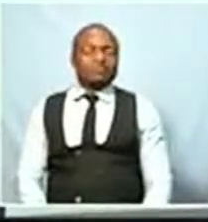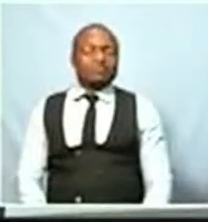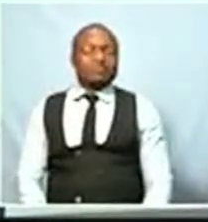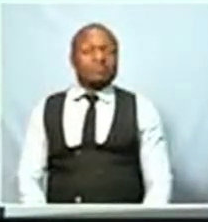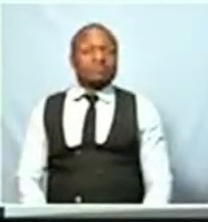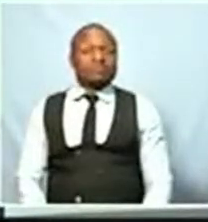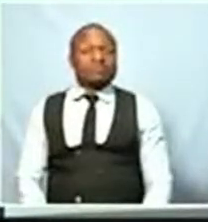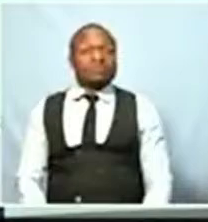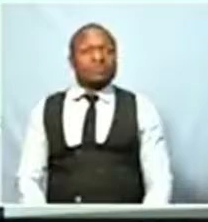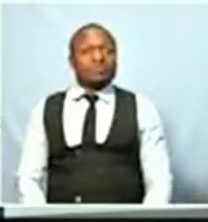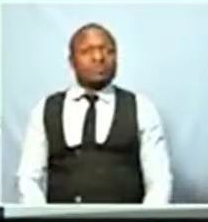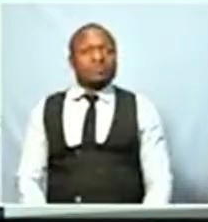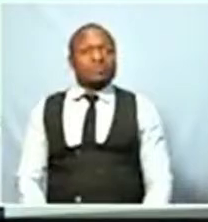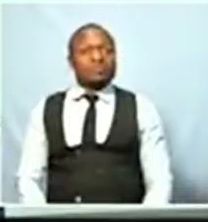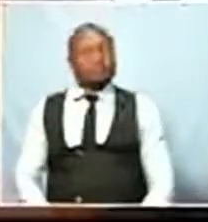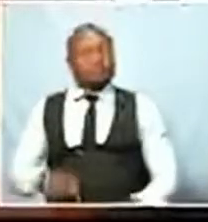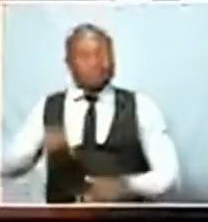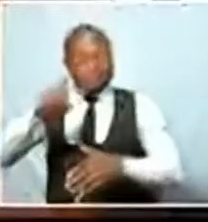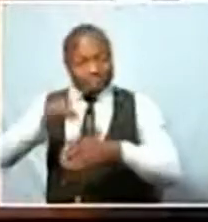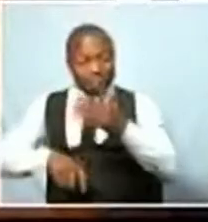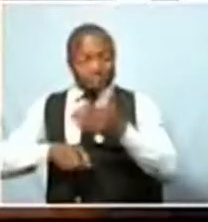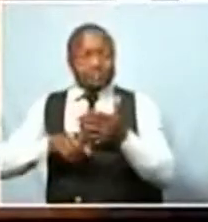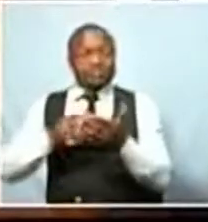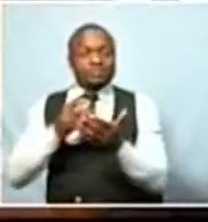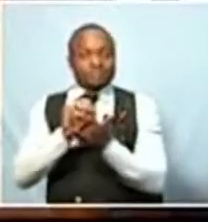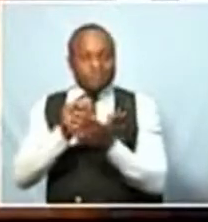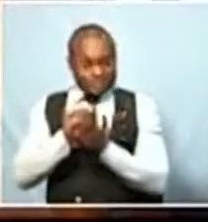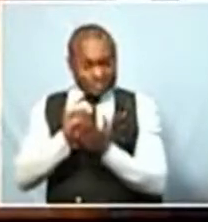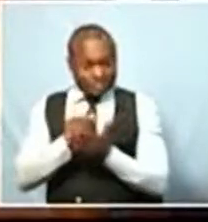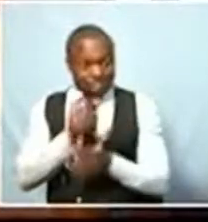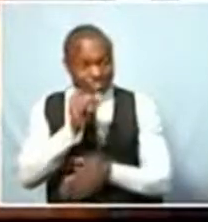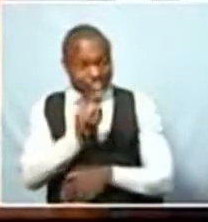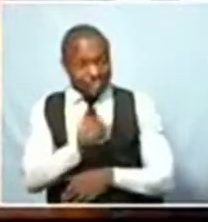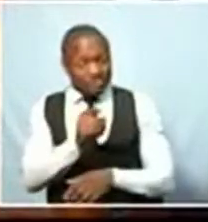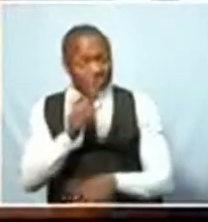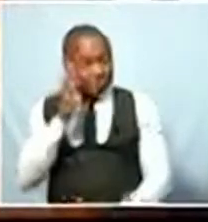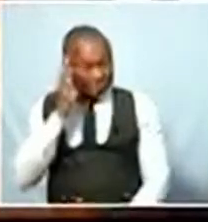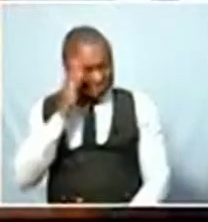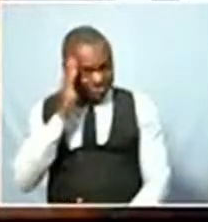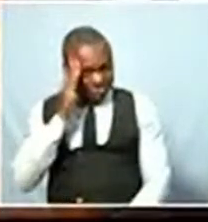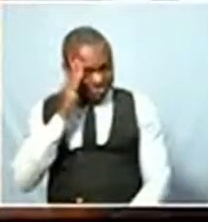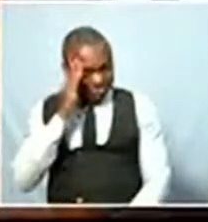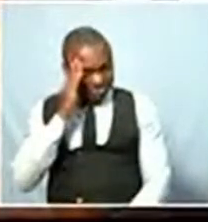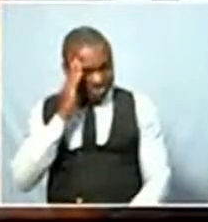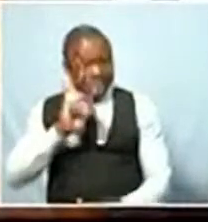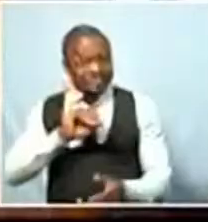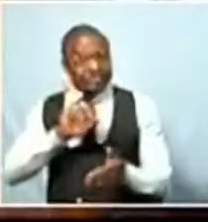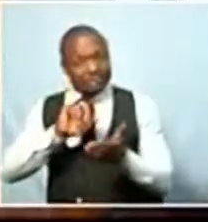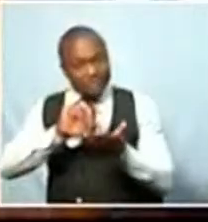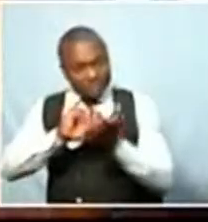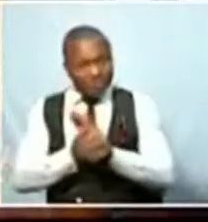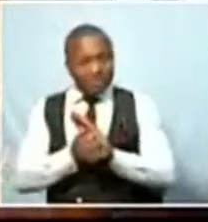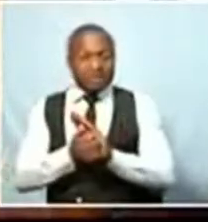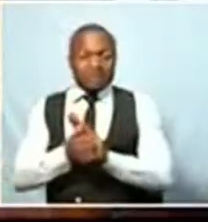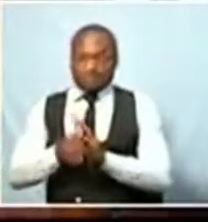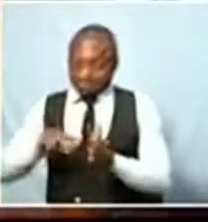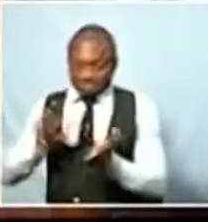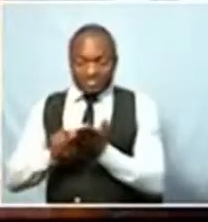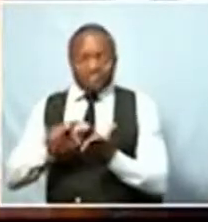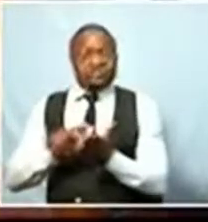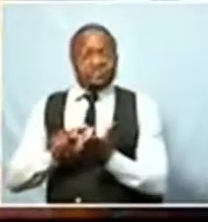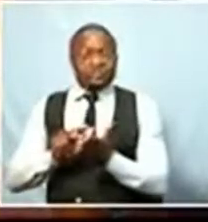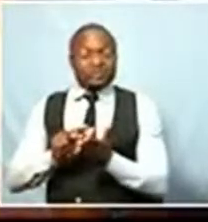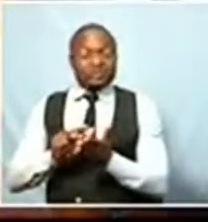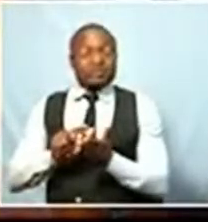so when it comes to the charging of fees, as you are aware that the Act has just been operationalized, so we are yet to